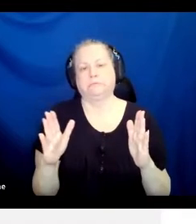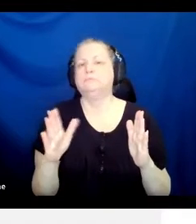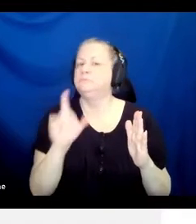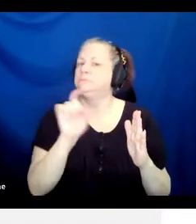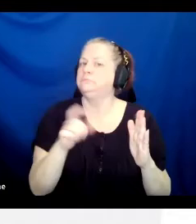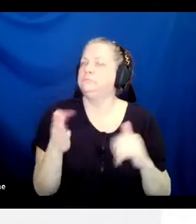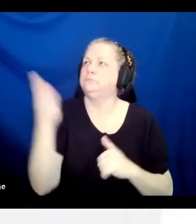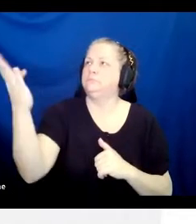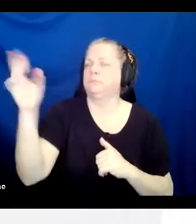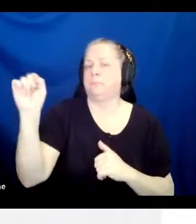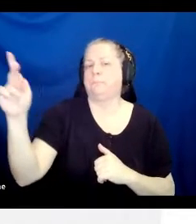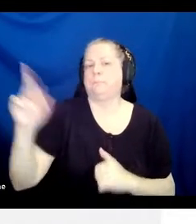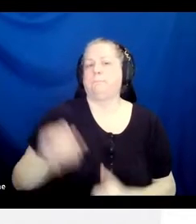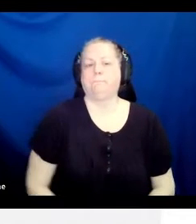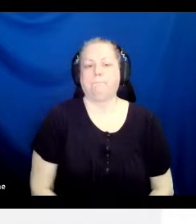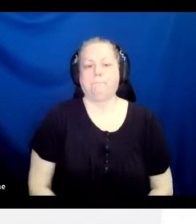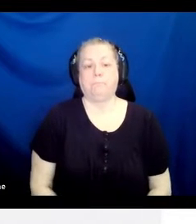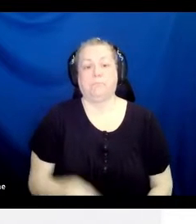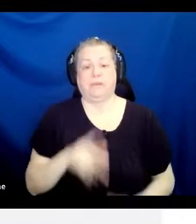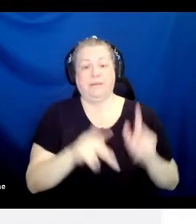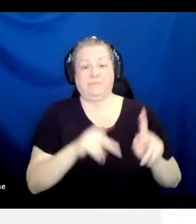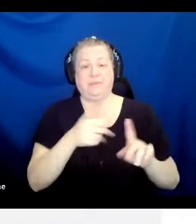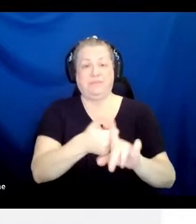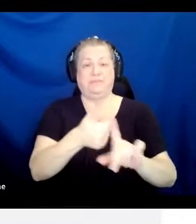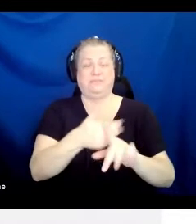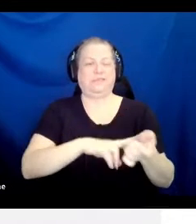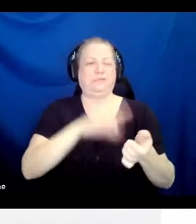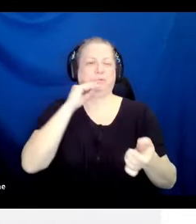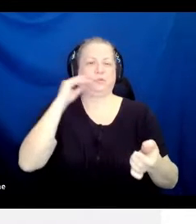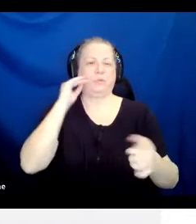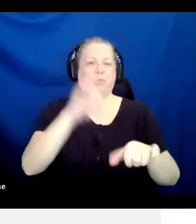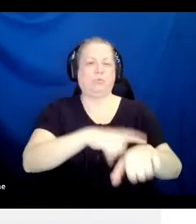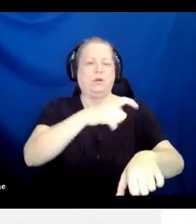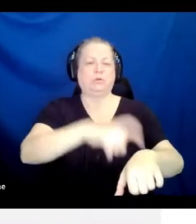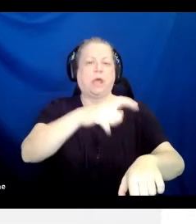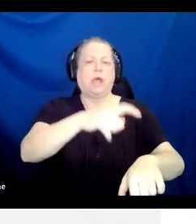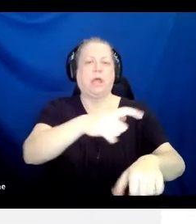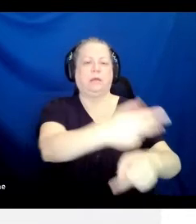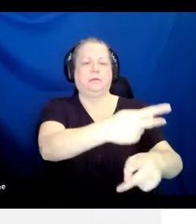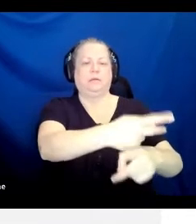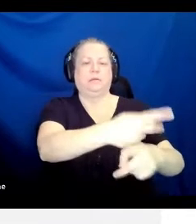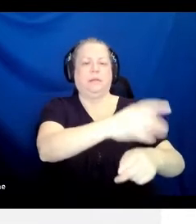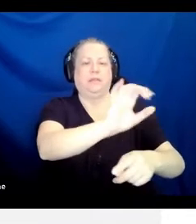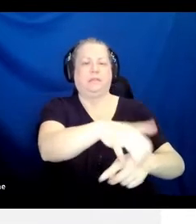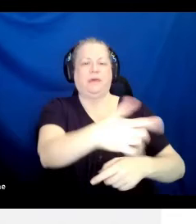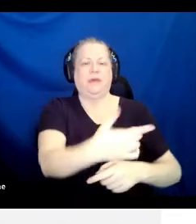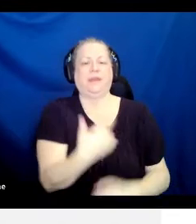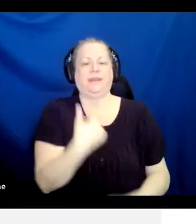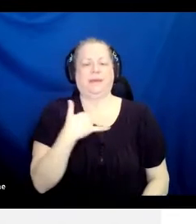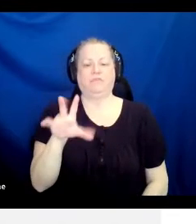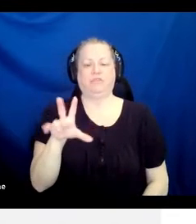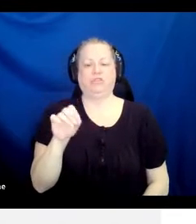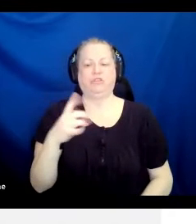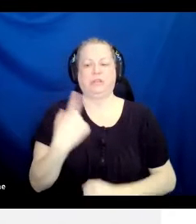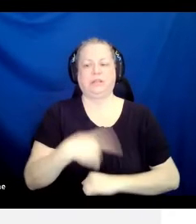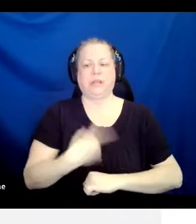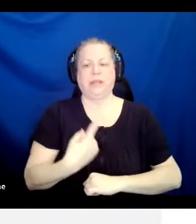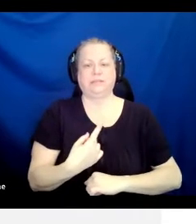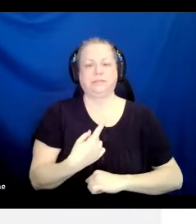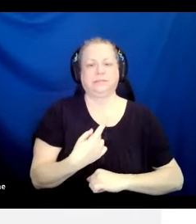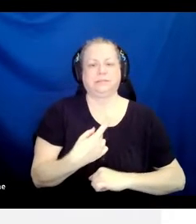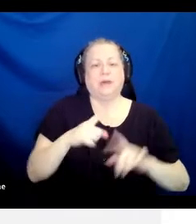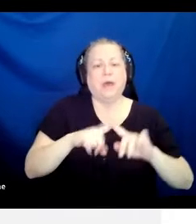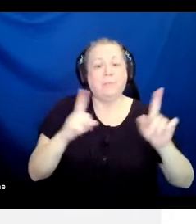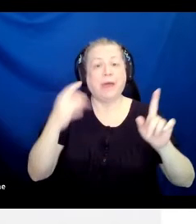notice. Folks who are in a long-term care facility typically have 30 days to respond. If